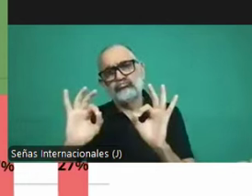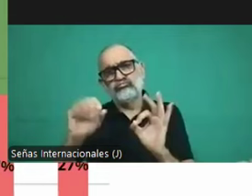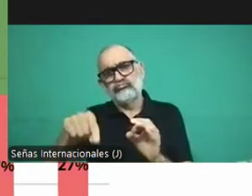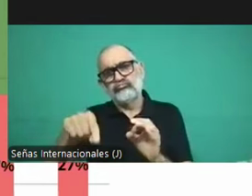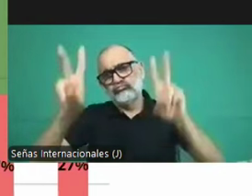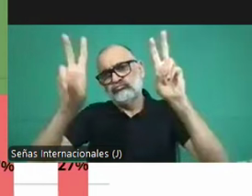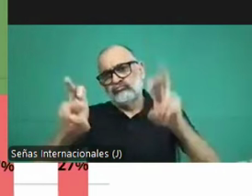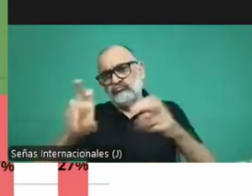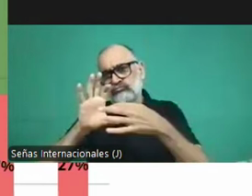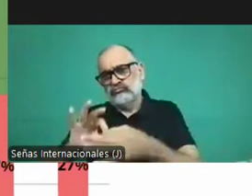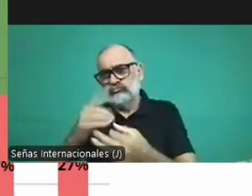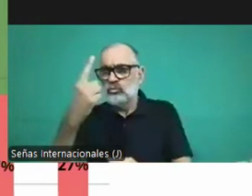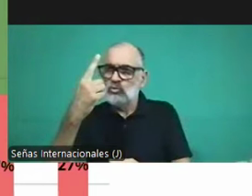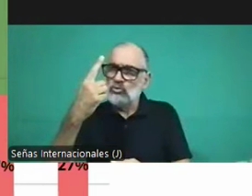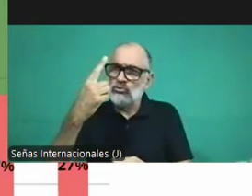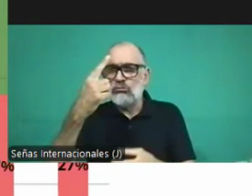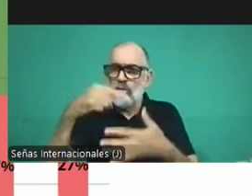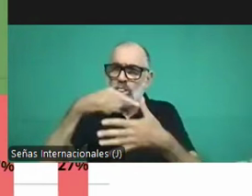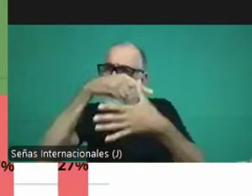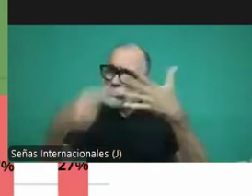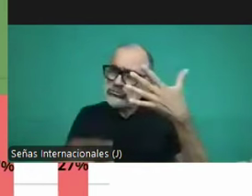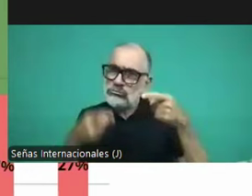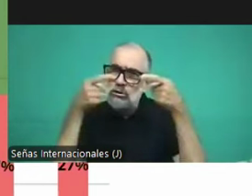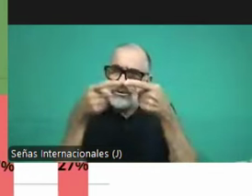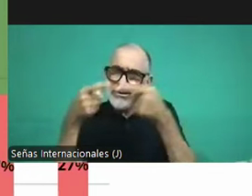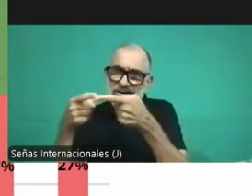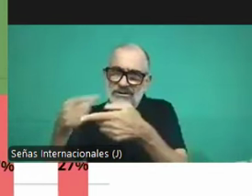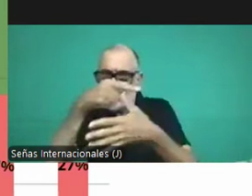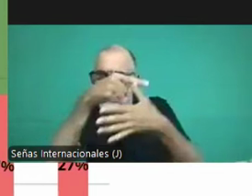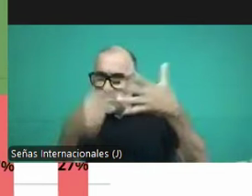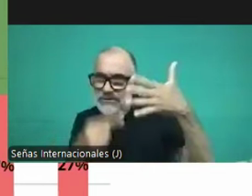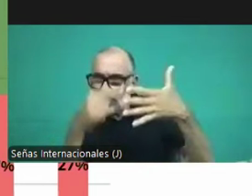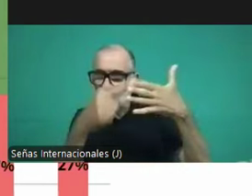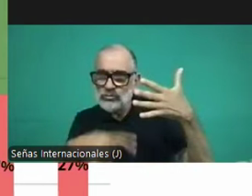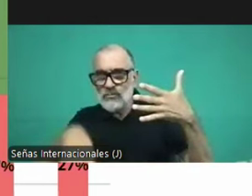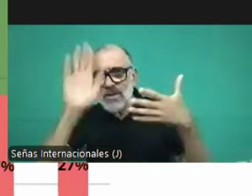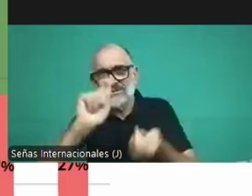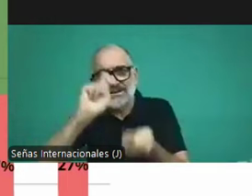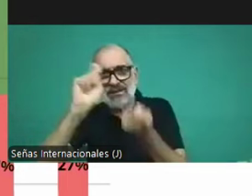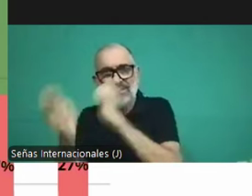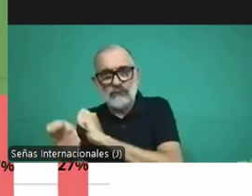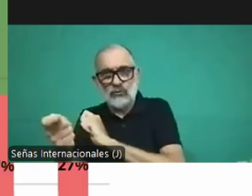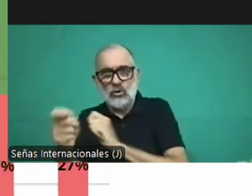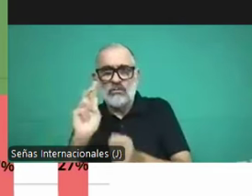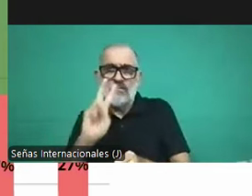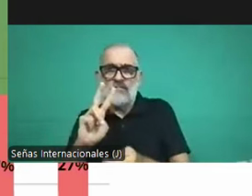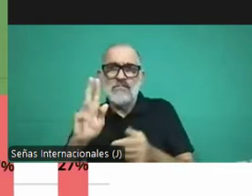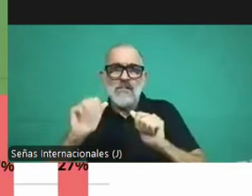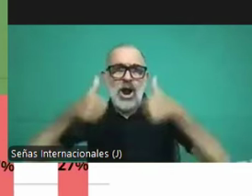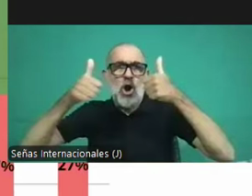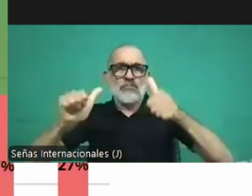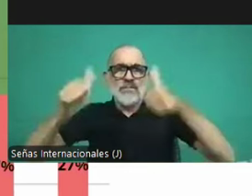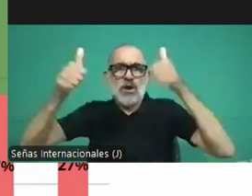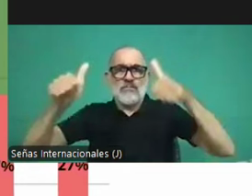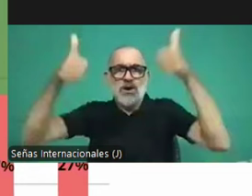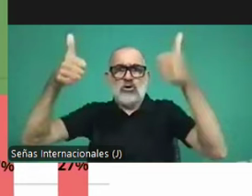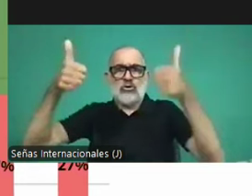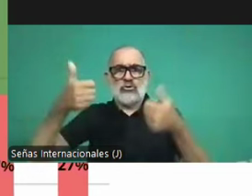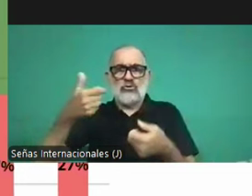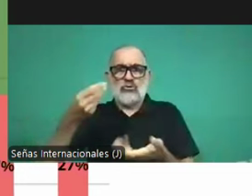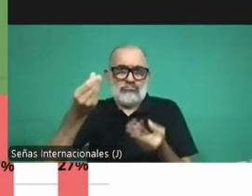sense that one of the main objectives from the reform in the year 2007 was to improve this financing